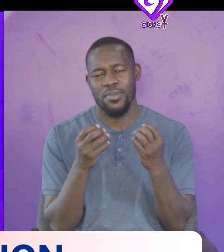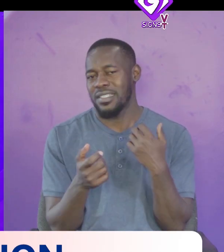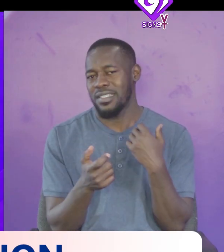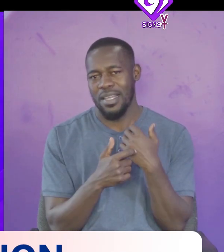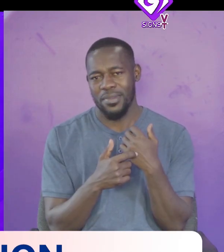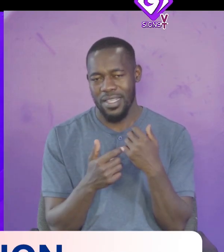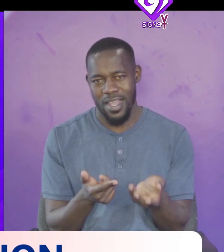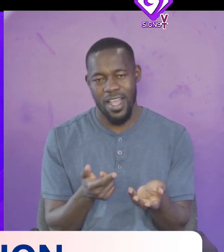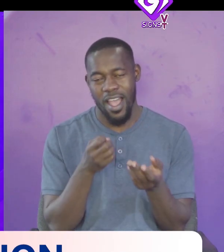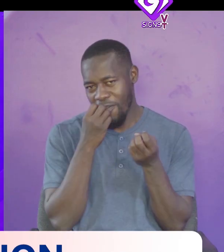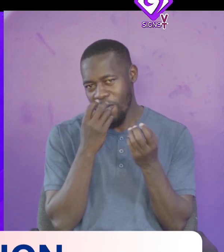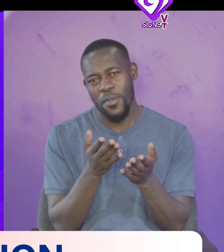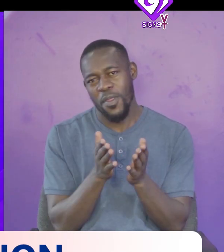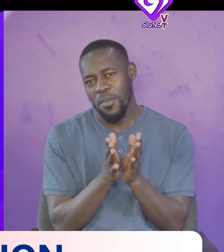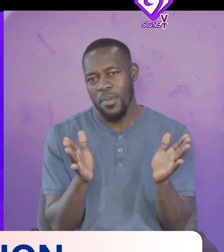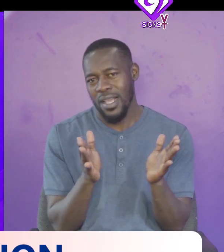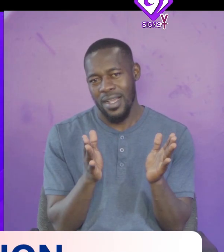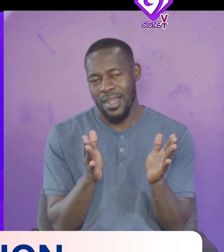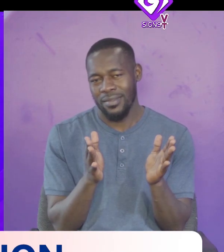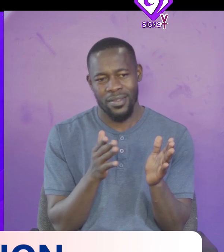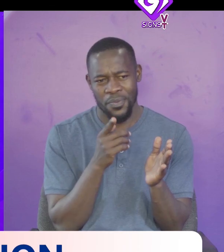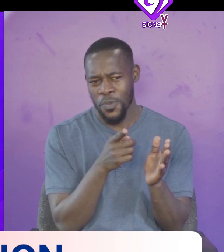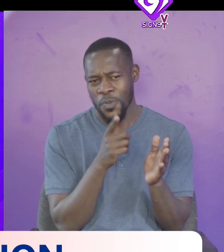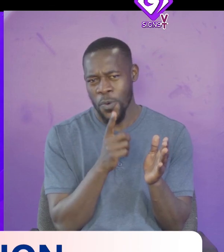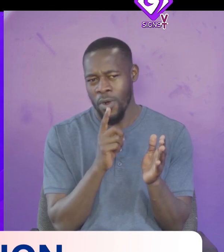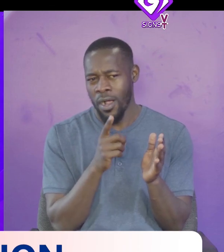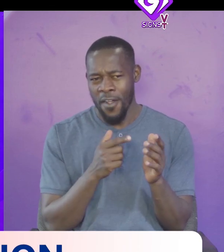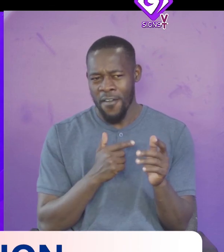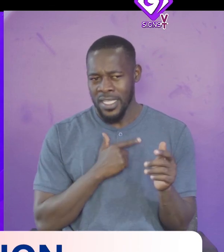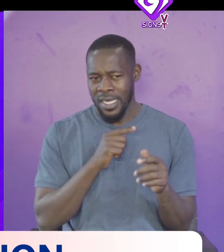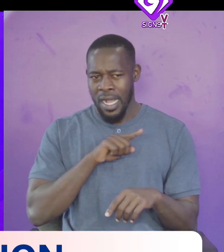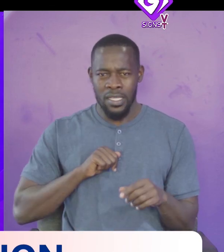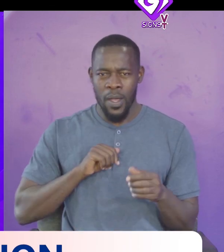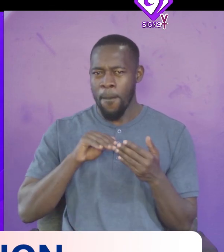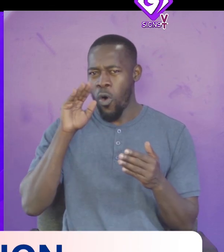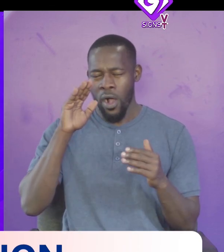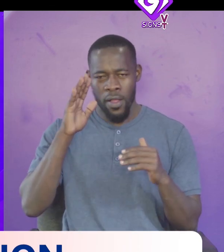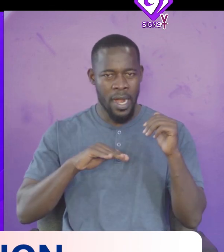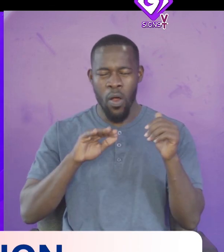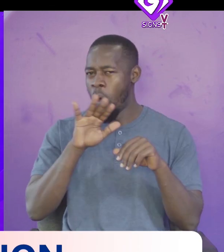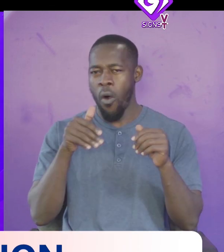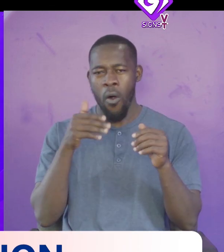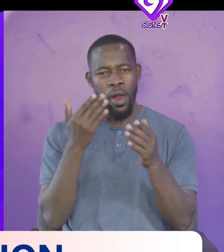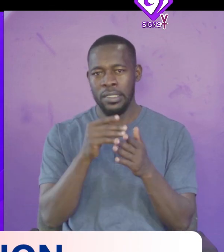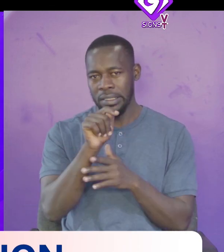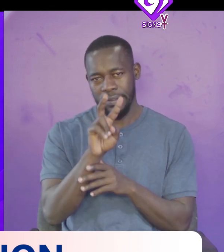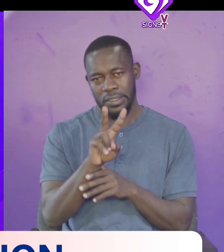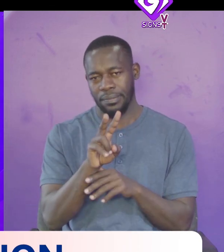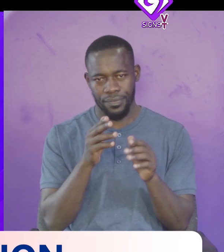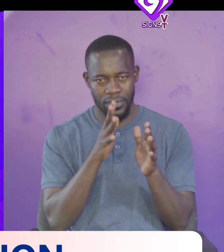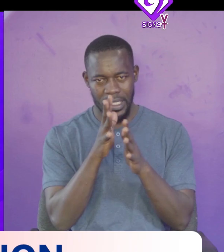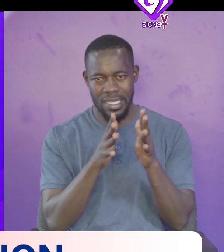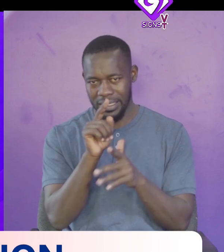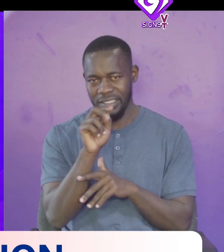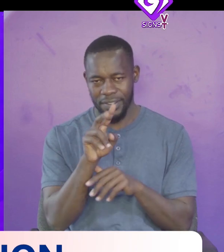I don't think there is a studio you visited more than Science TV. That means you guys